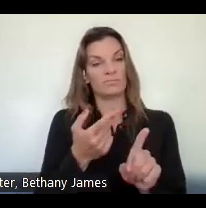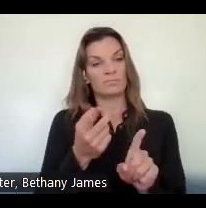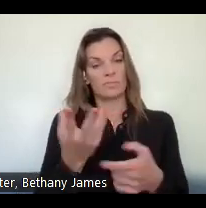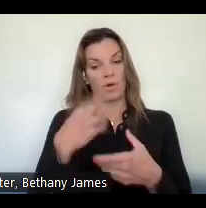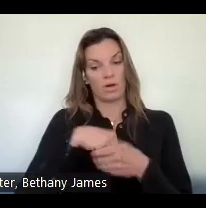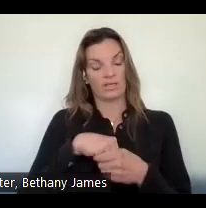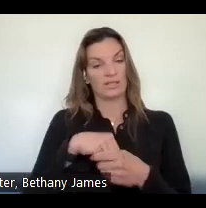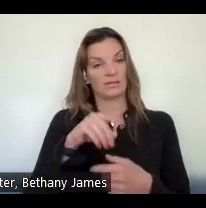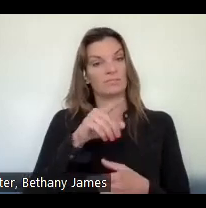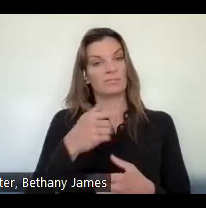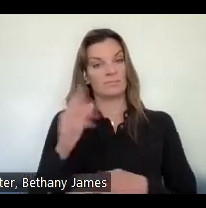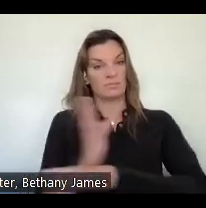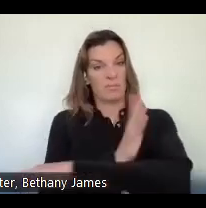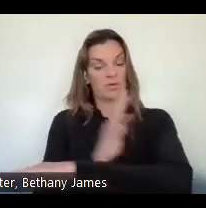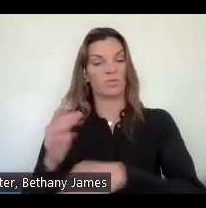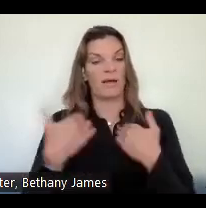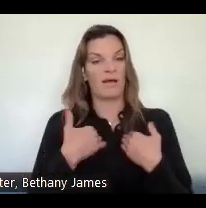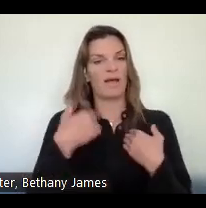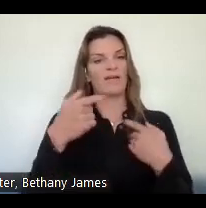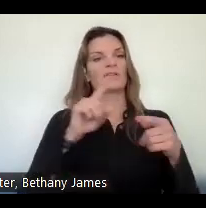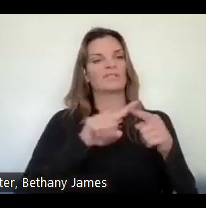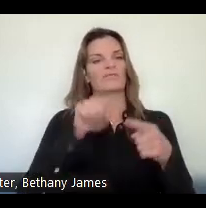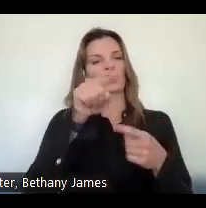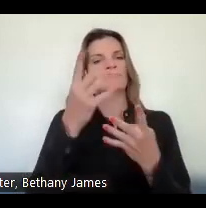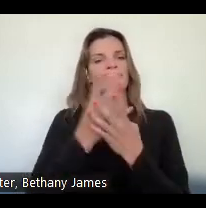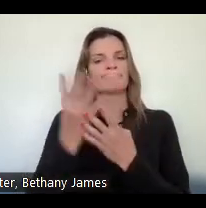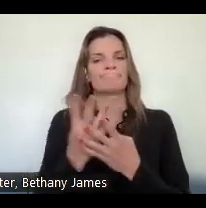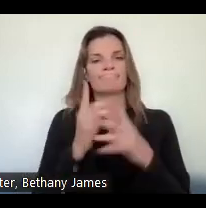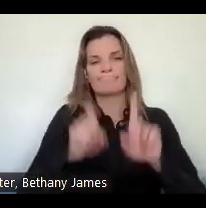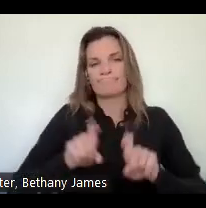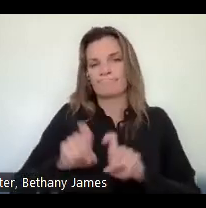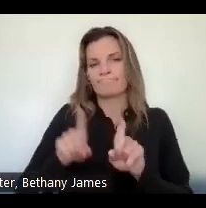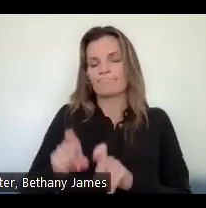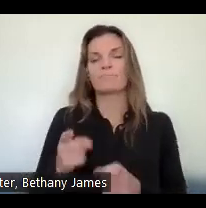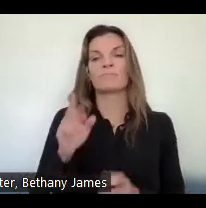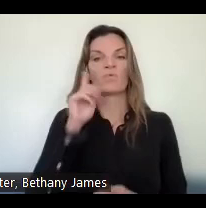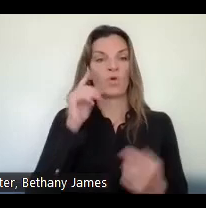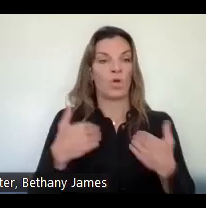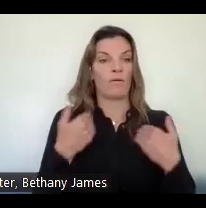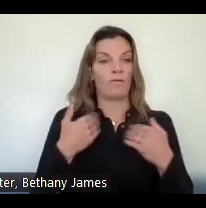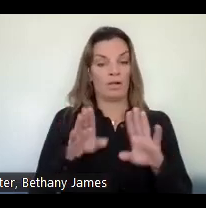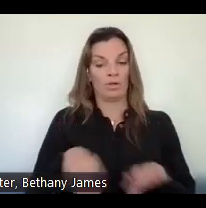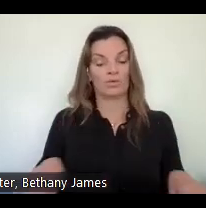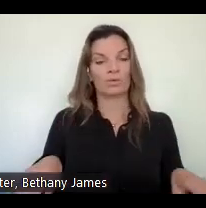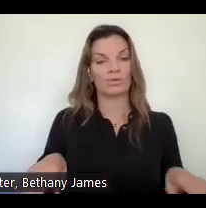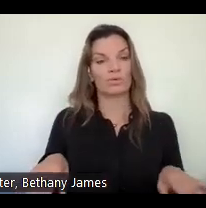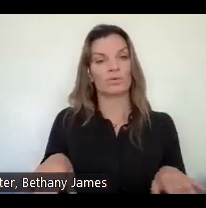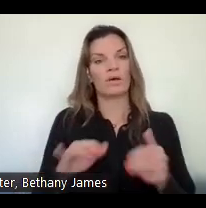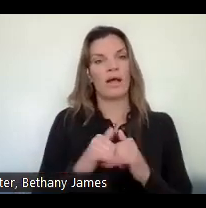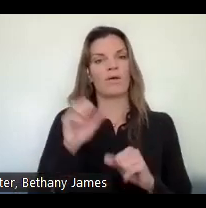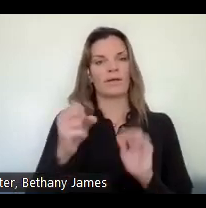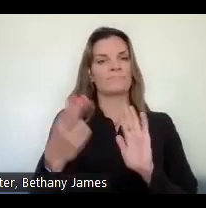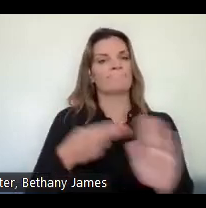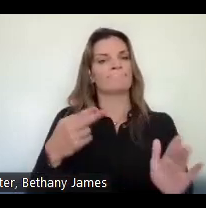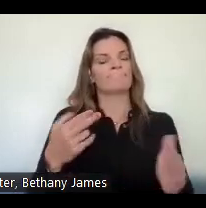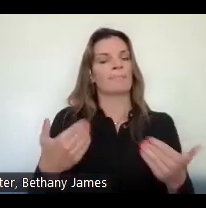the spectrum. And these are ways in which helping those young children to actually be diagnosed earlier. That